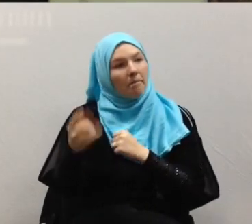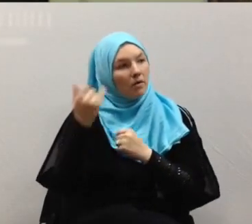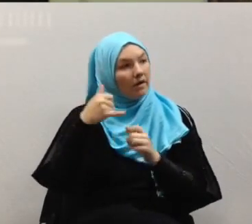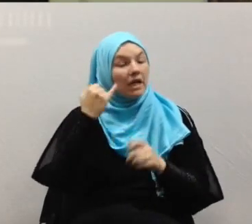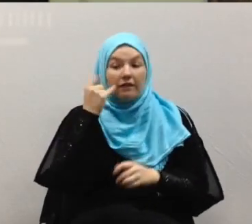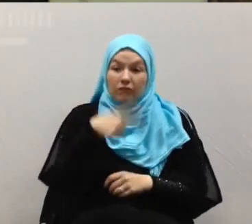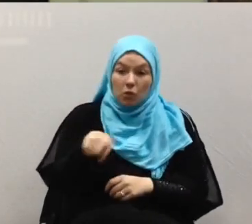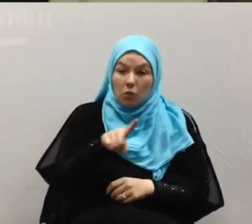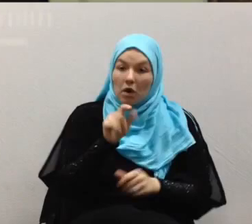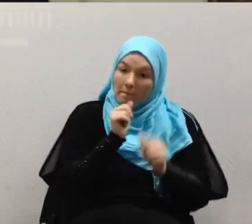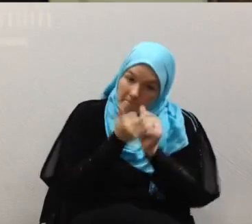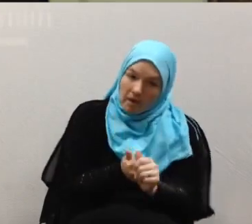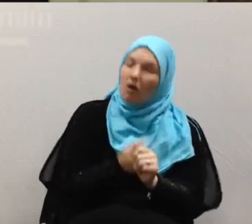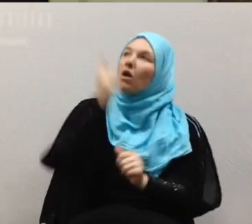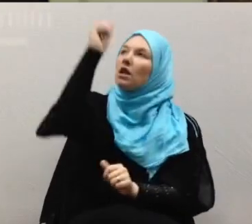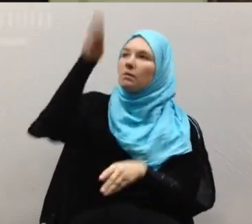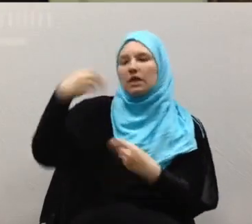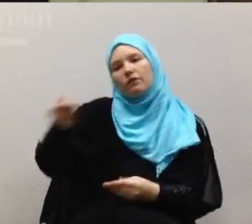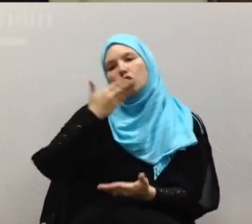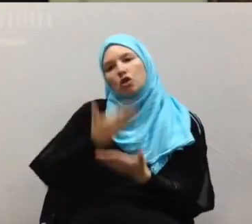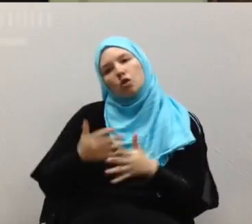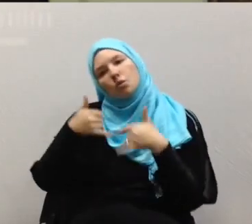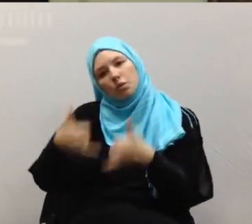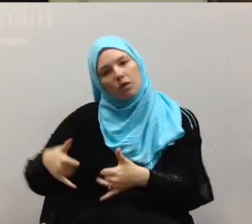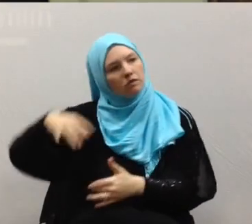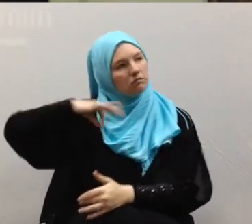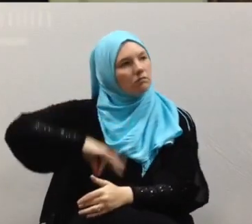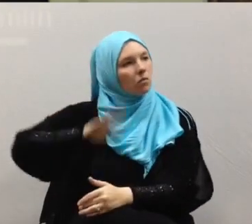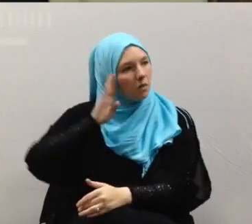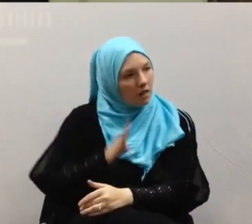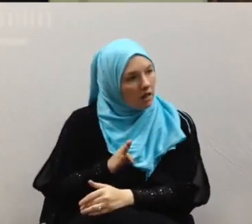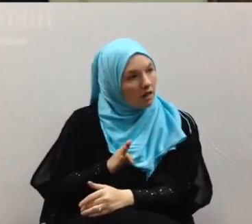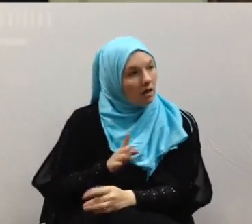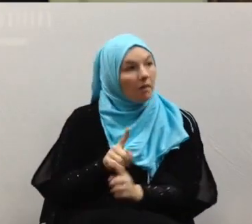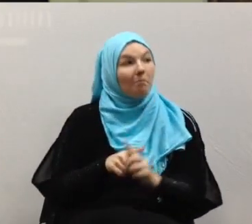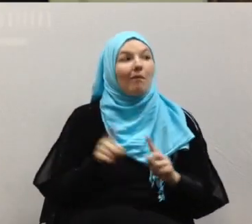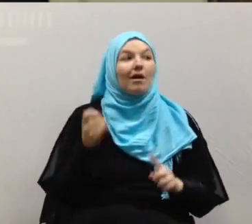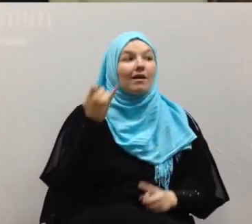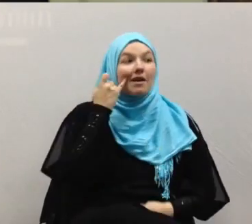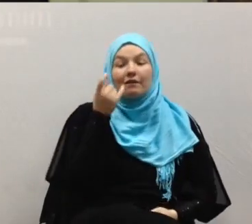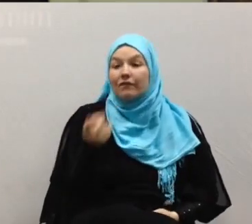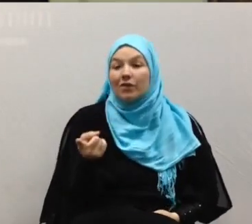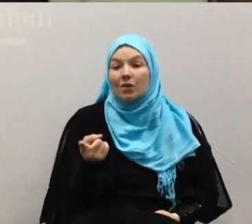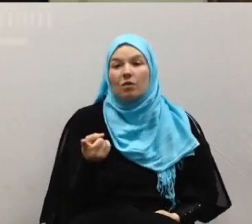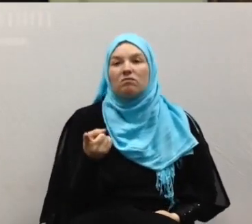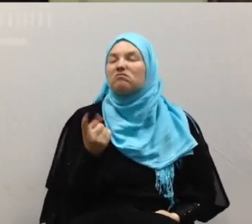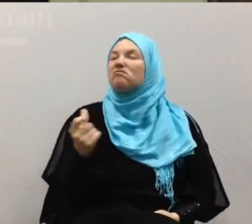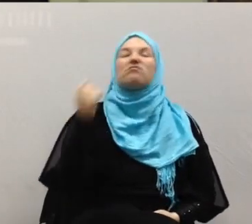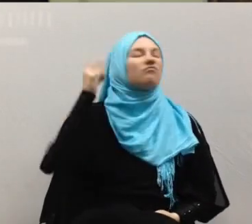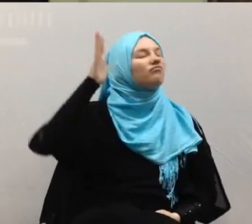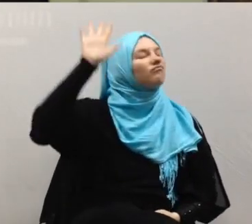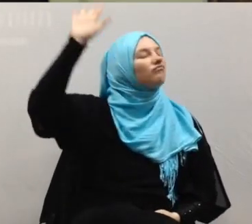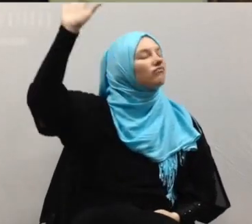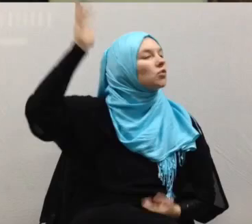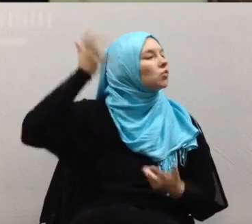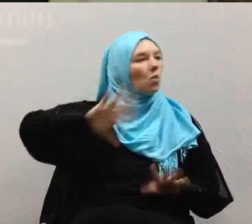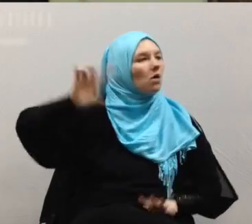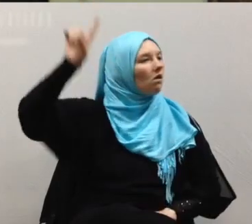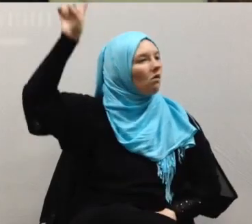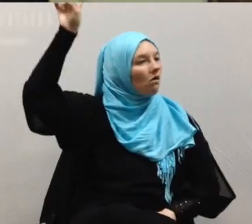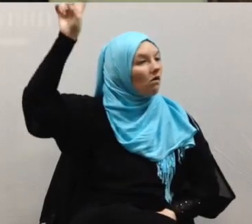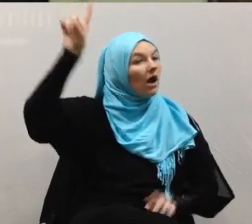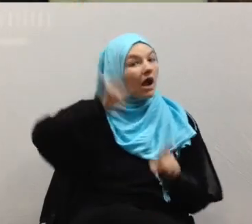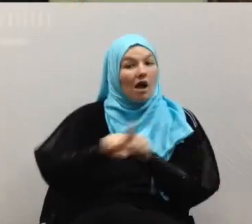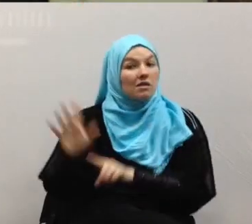reward. But if you turn away, as you turned away before, He will punish you with a